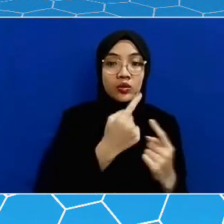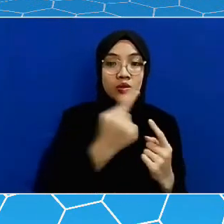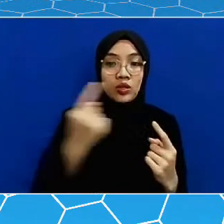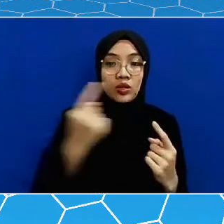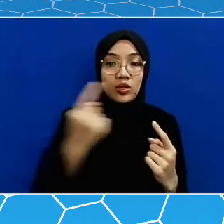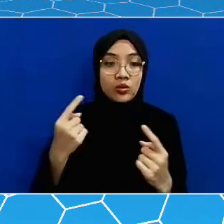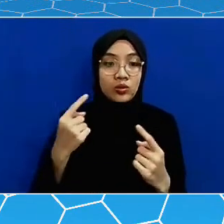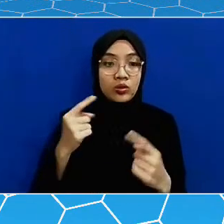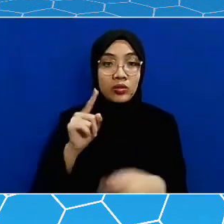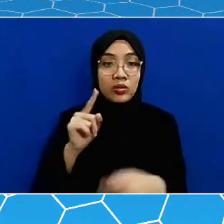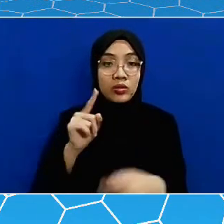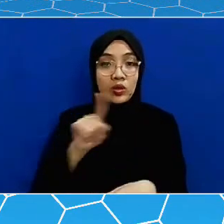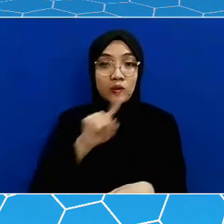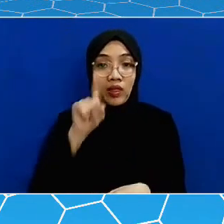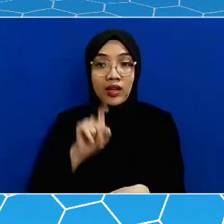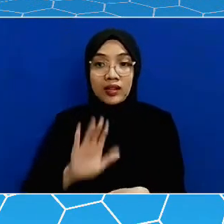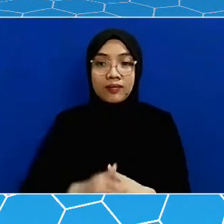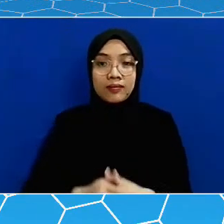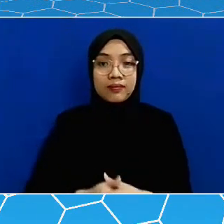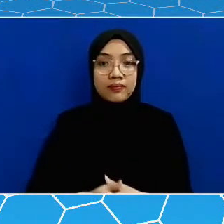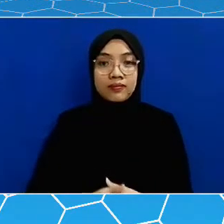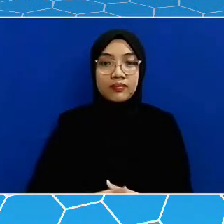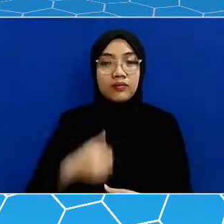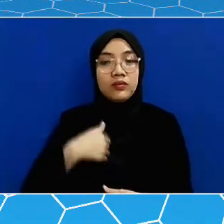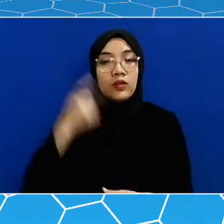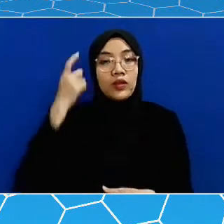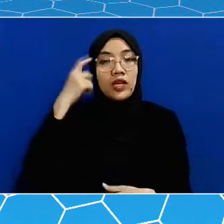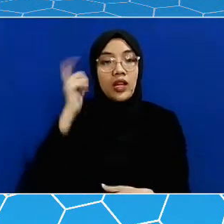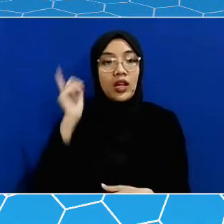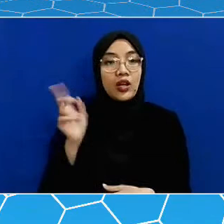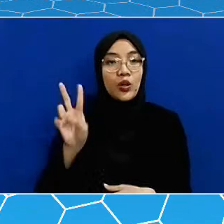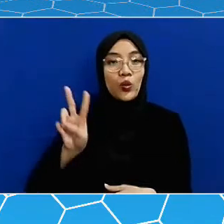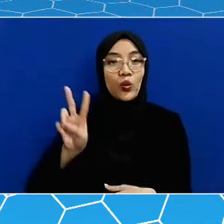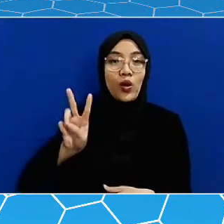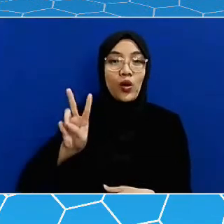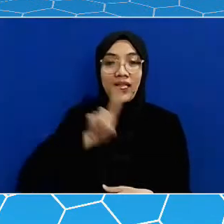I thought there were 2. I only see 1 now.